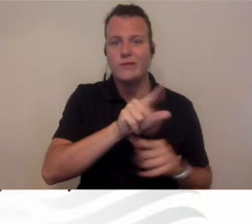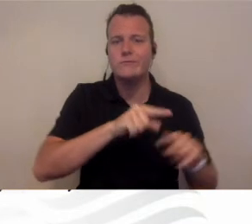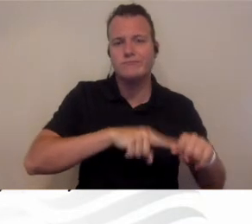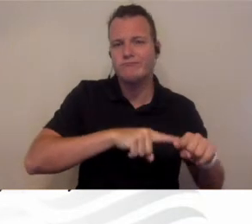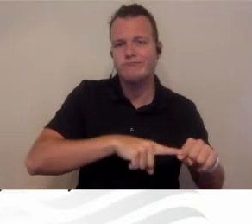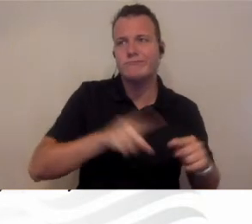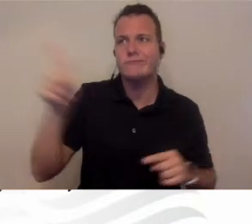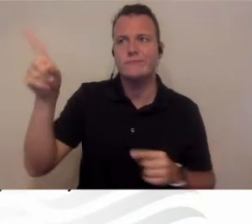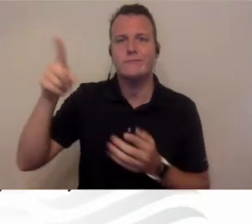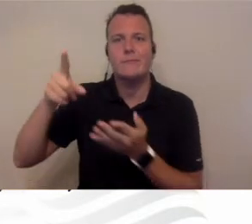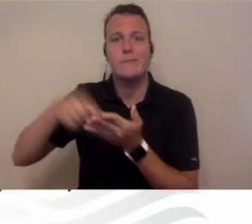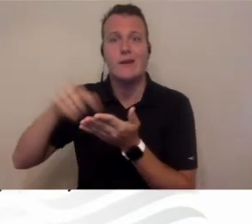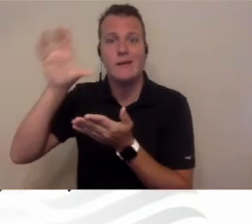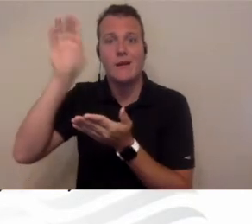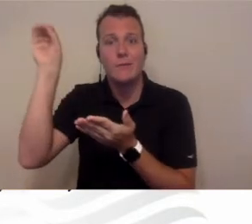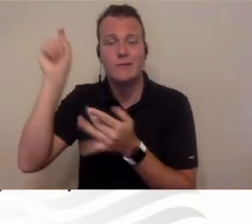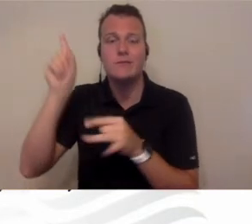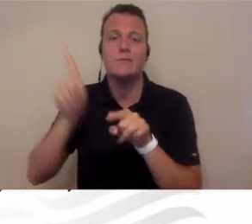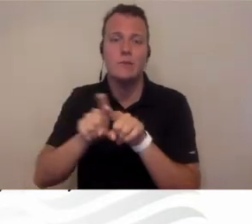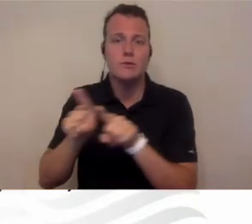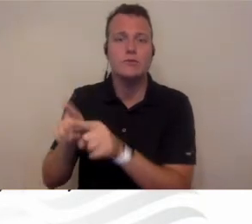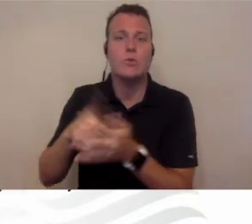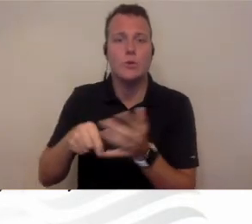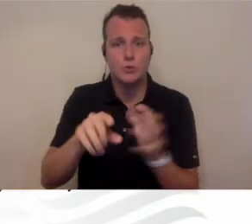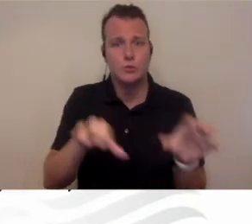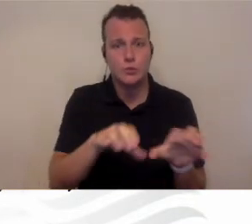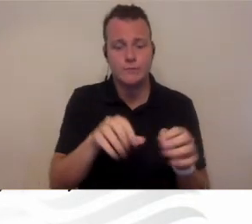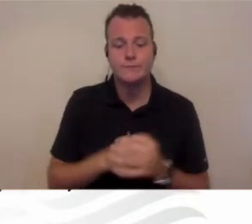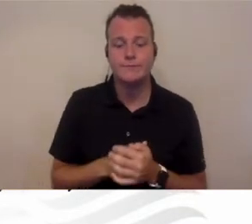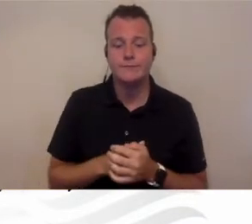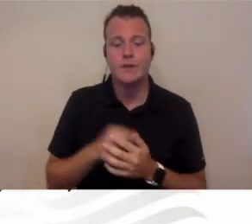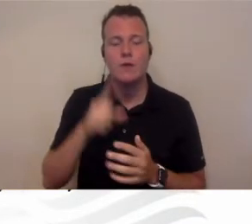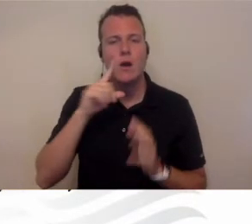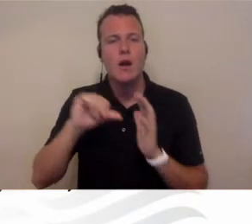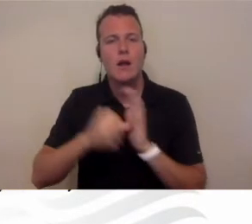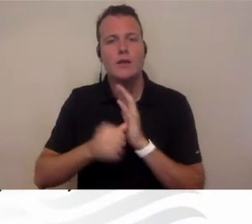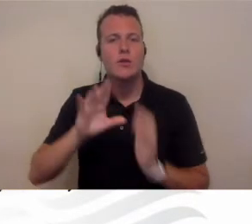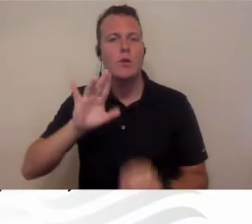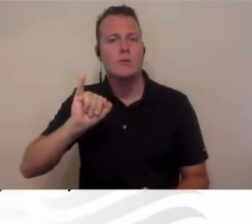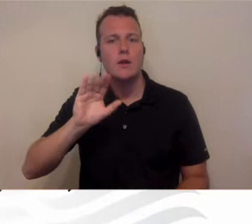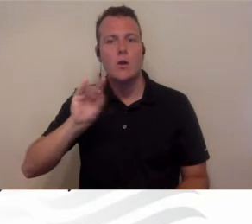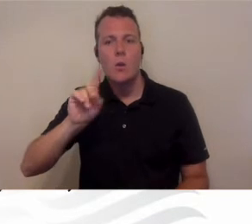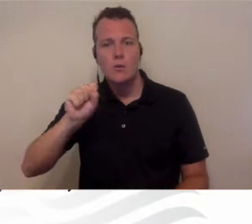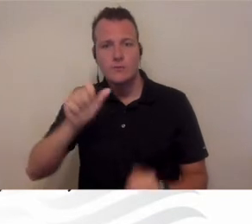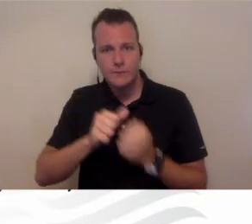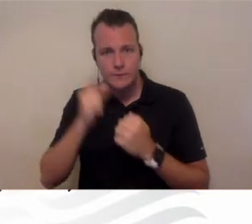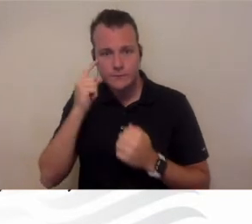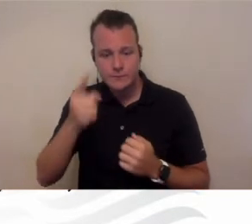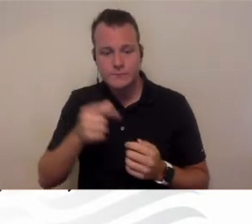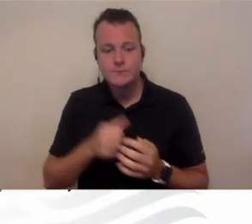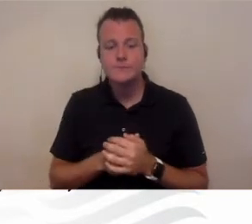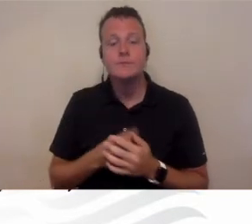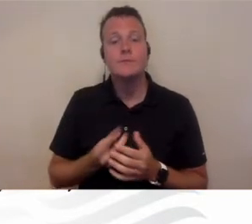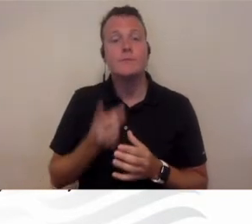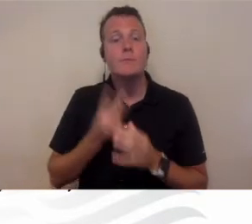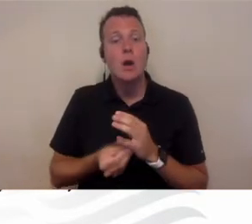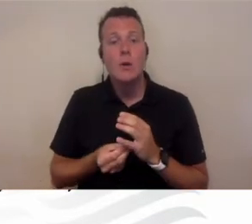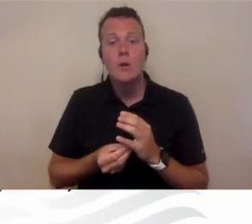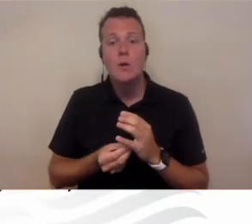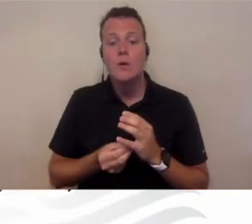what you're doing. I'm going to highlight the cochlear implant codes for you. So these both, they are